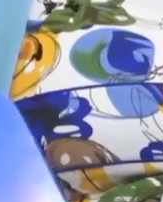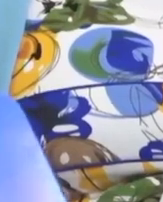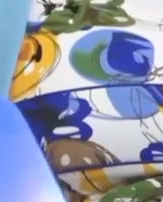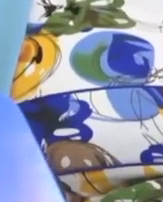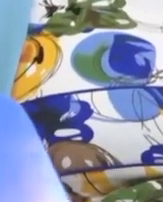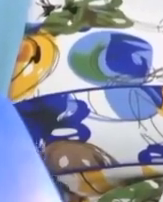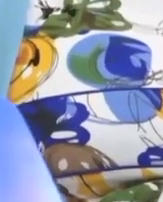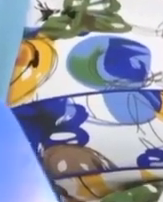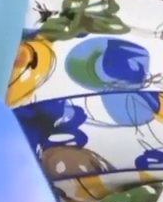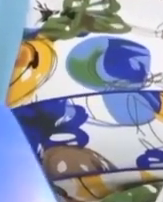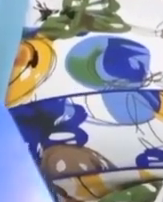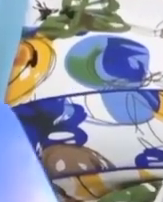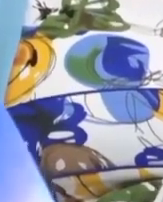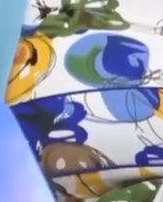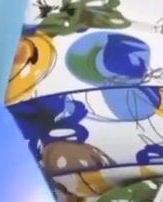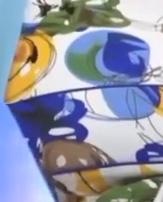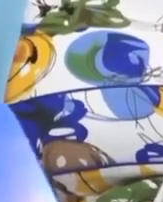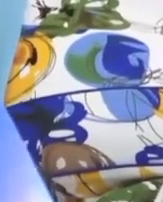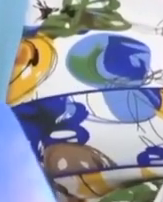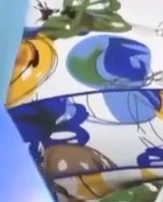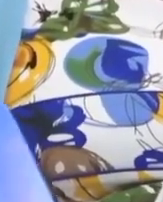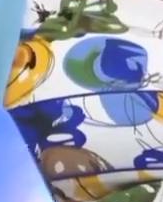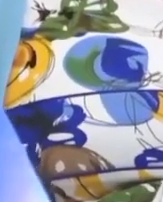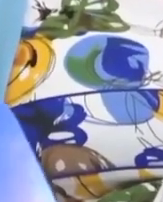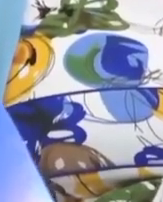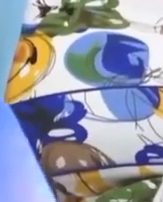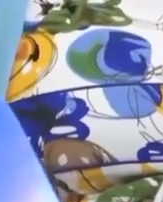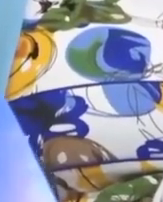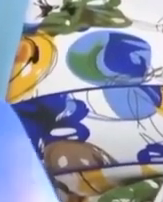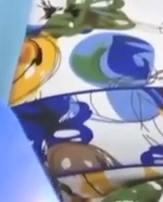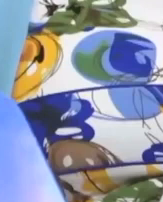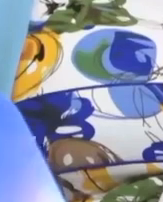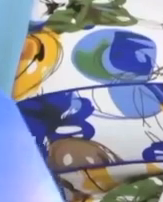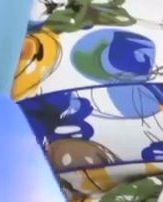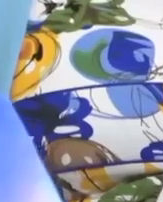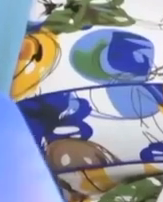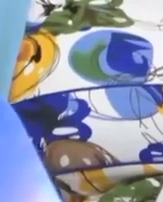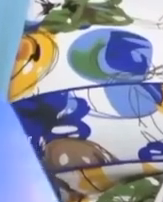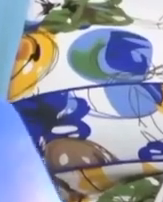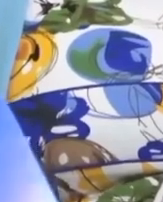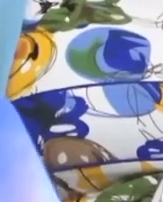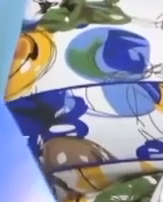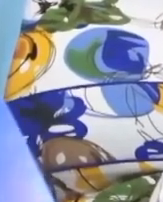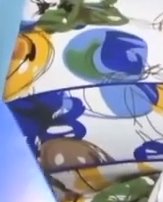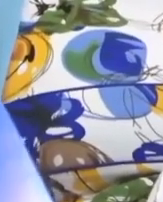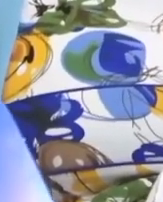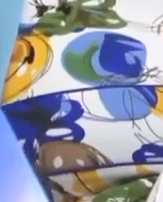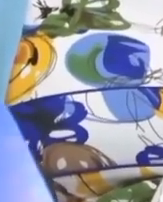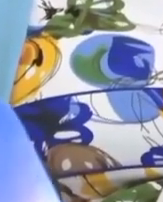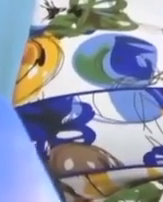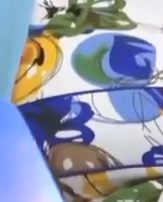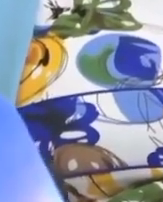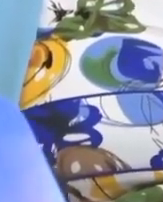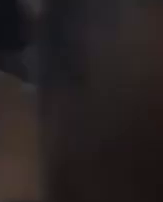them. He didn't go because he did what? Love them. Are you hearing what I'm saying here? Because he